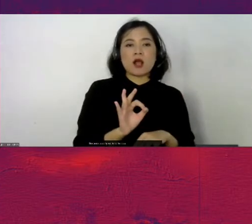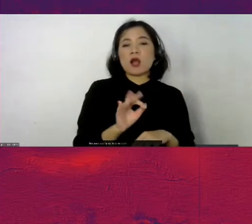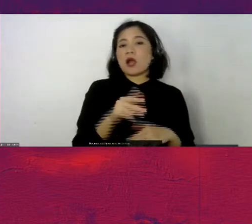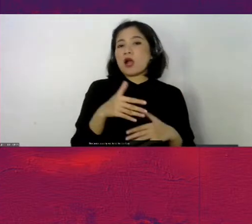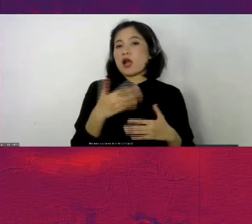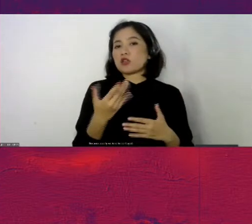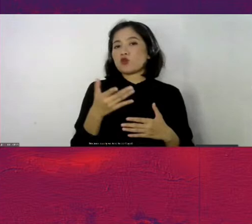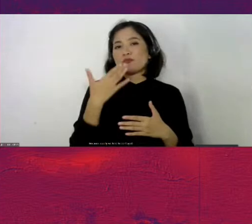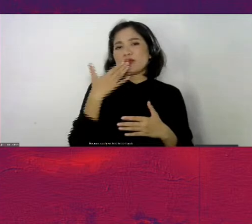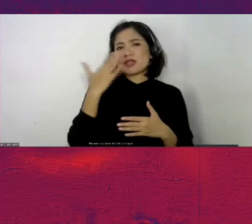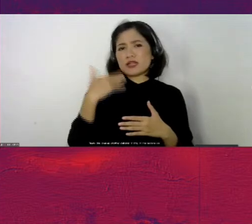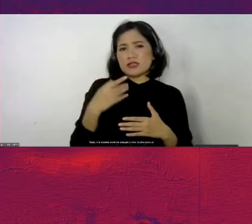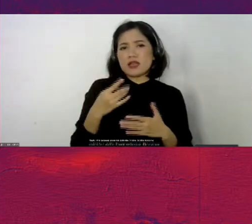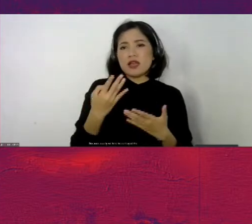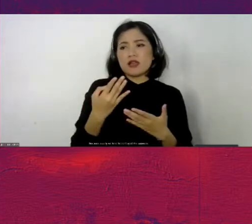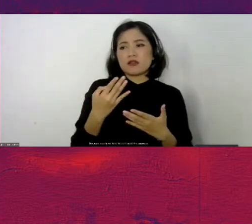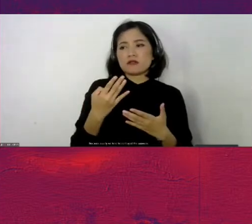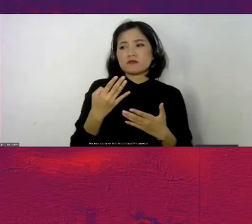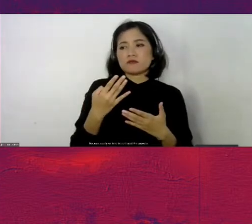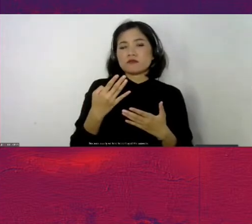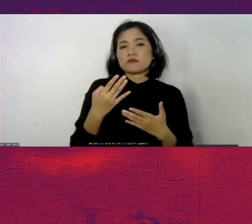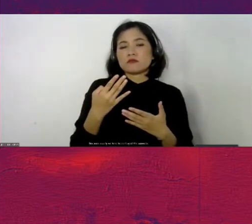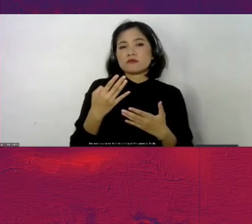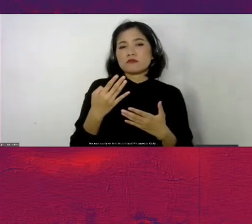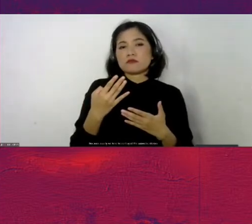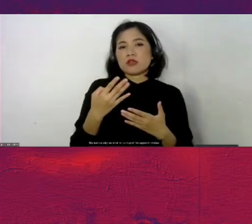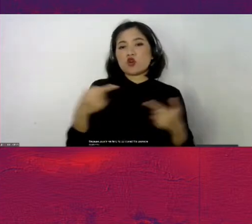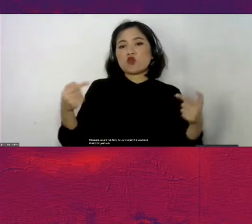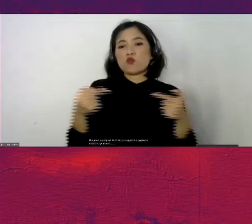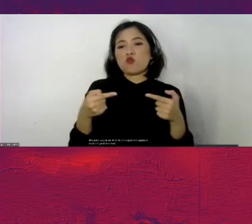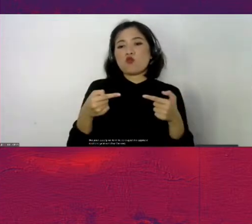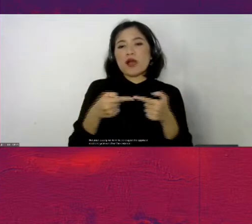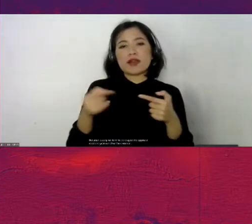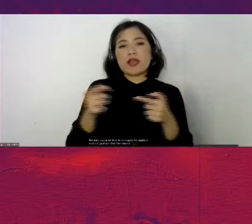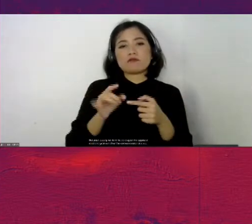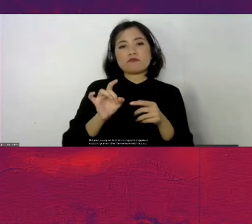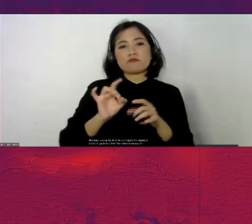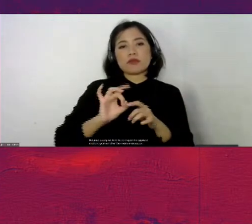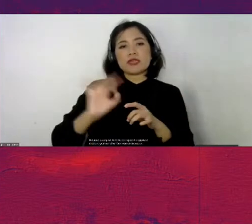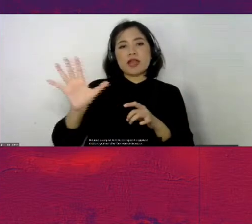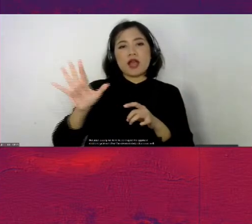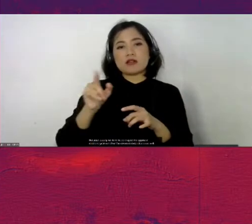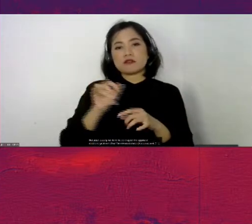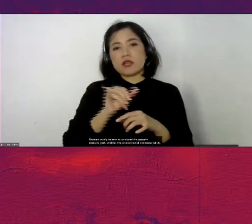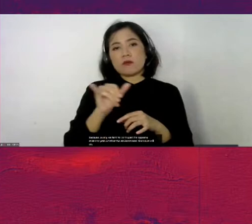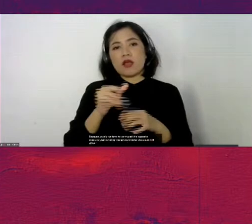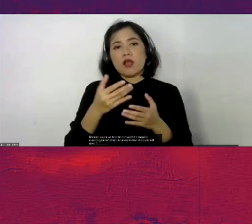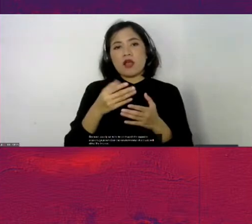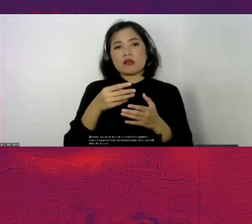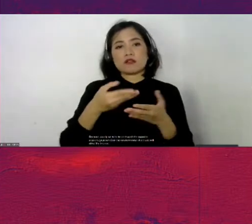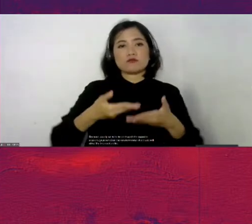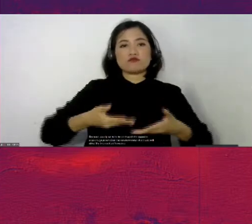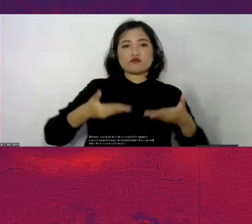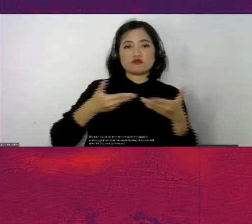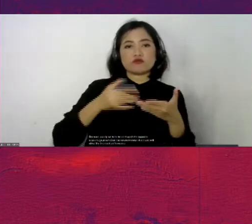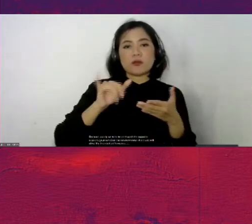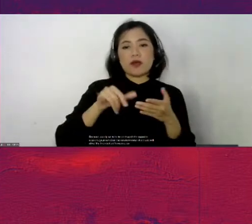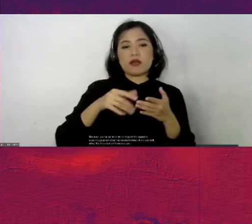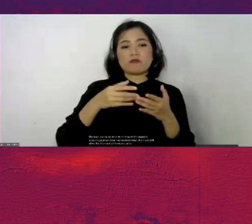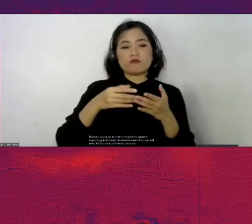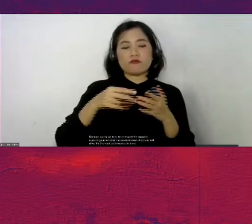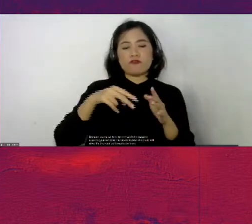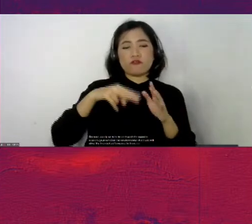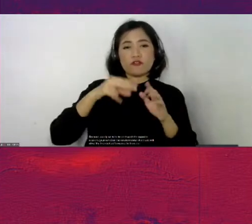the opposite relations. Yeah, whether the environmental disclosure will drive the financial performance. So from